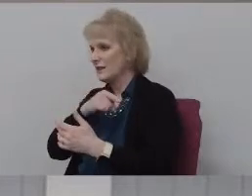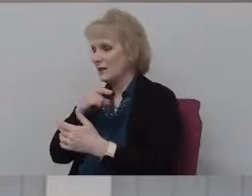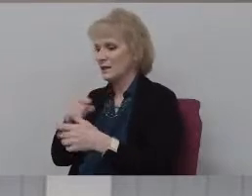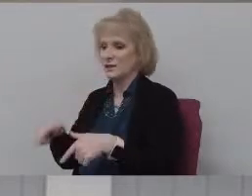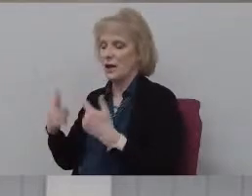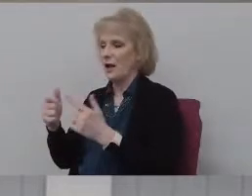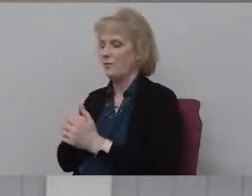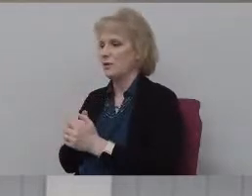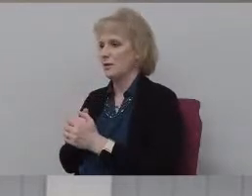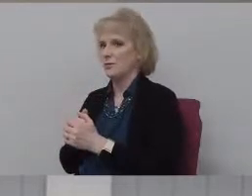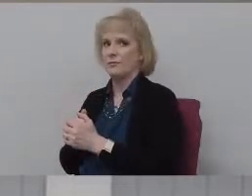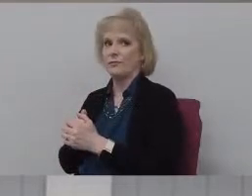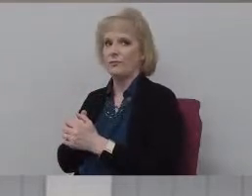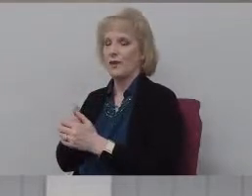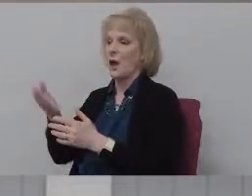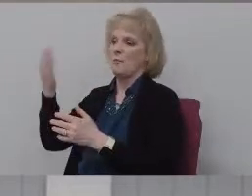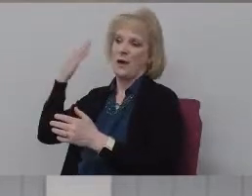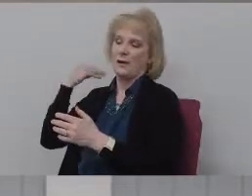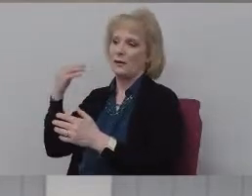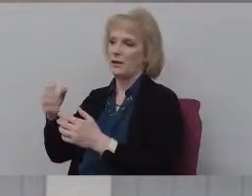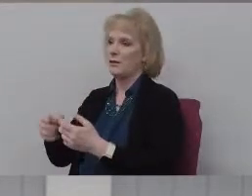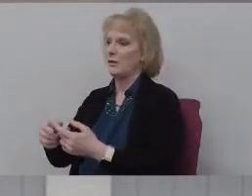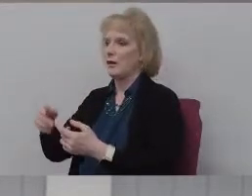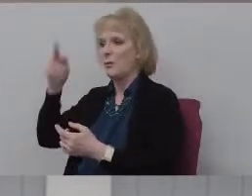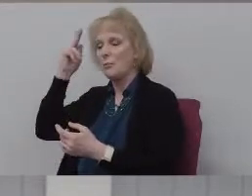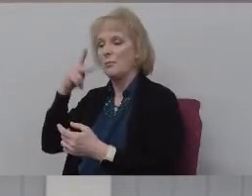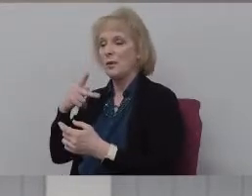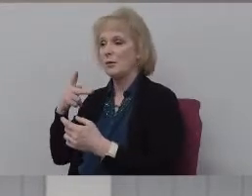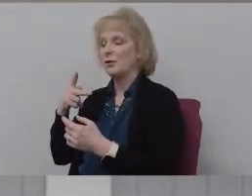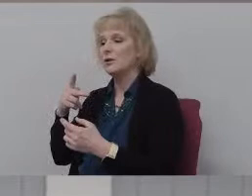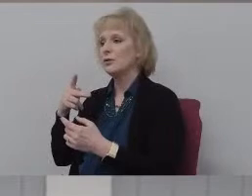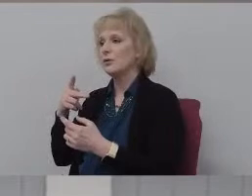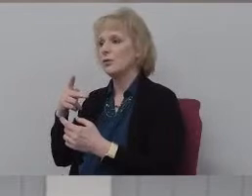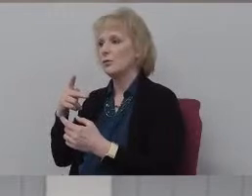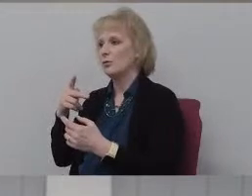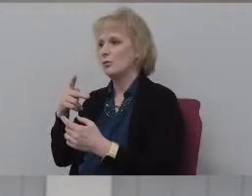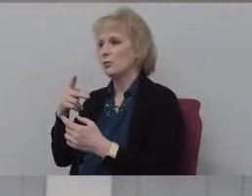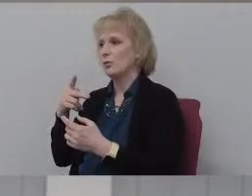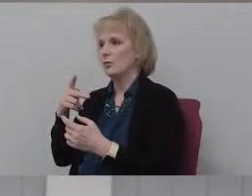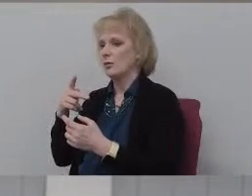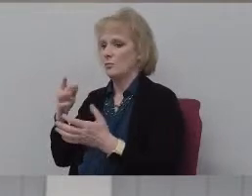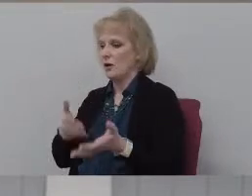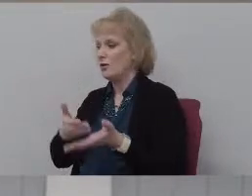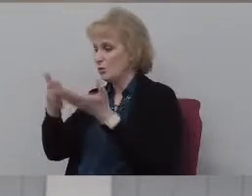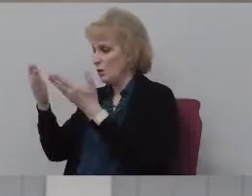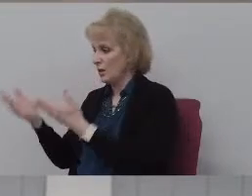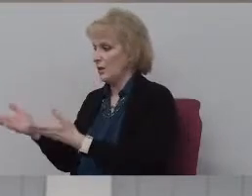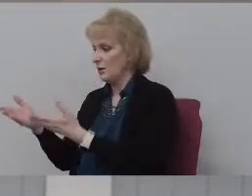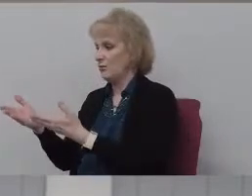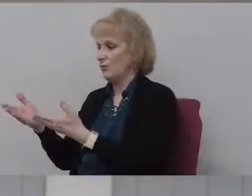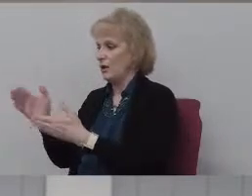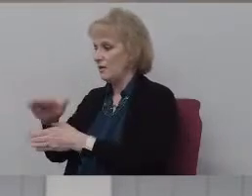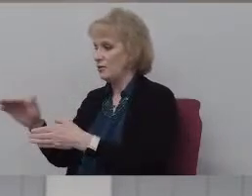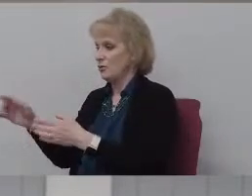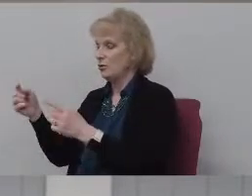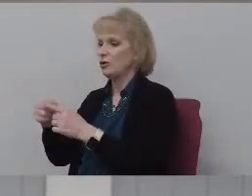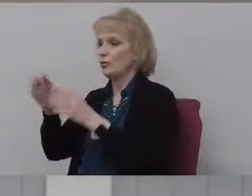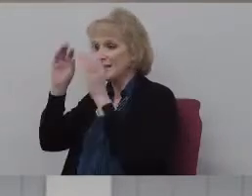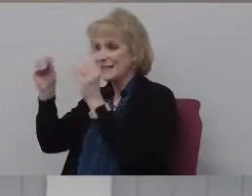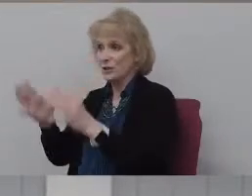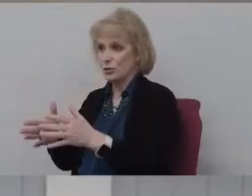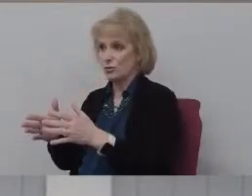lives. Parents would turn, especially parents who were wealthy or, you know, wanted the best for their children, what they would do is they would turn them over to teachers. And so, for